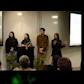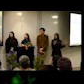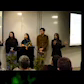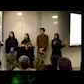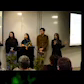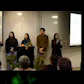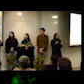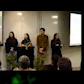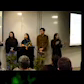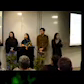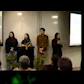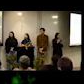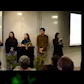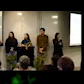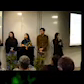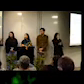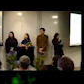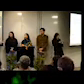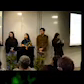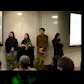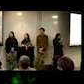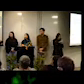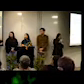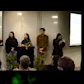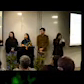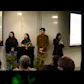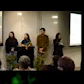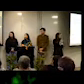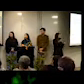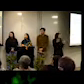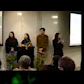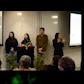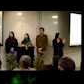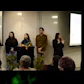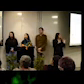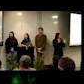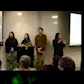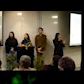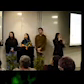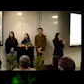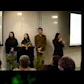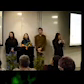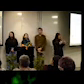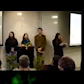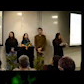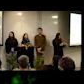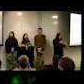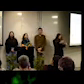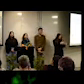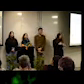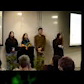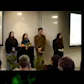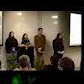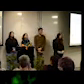don't actually understand the mechanism that drives that. It's still unclear. So unfortunately, I can't answer that question, but it's a good